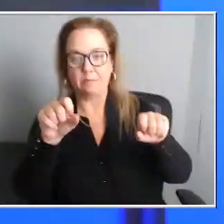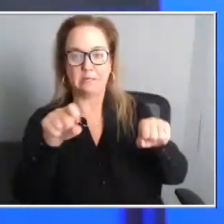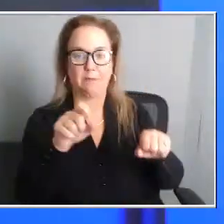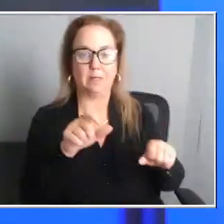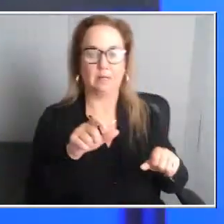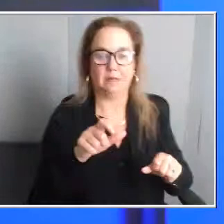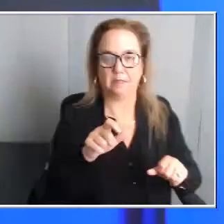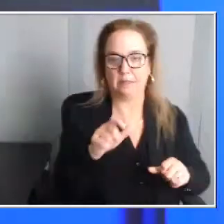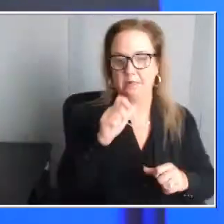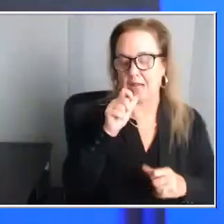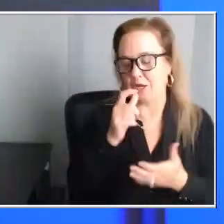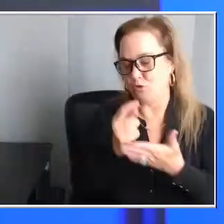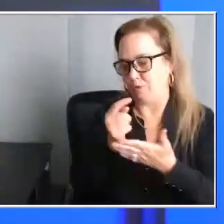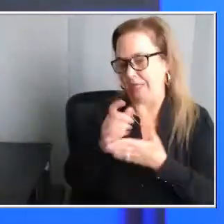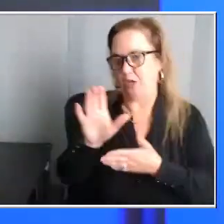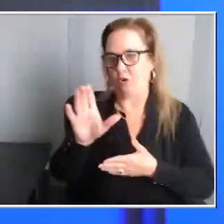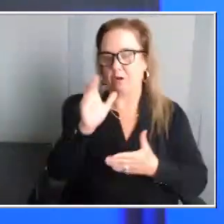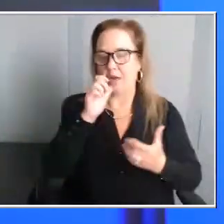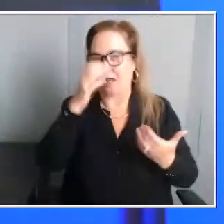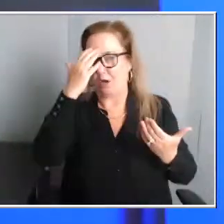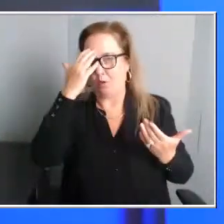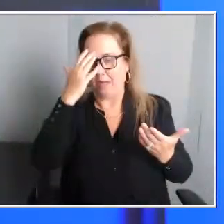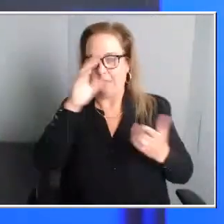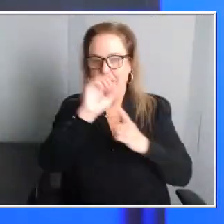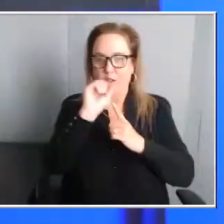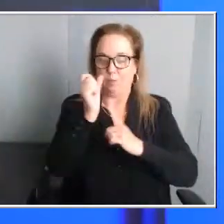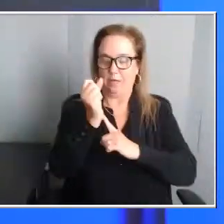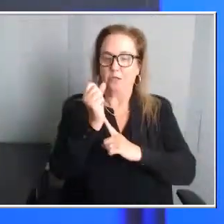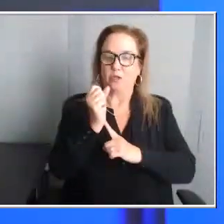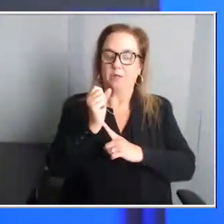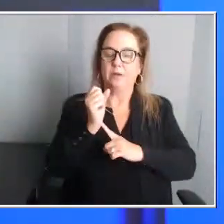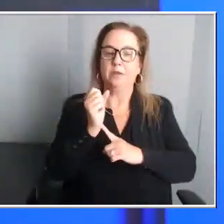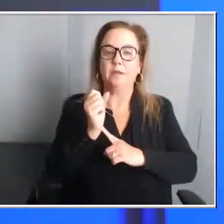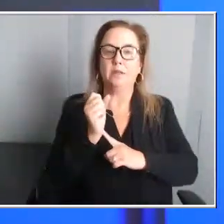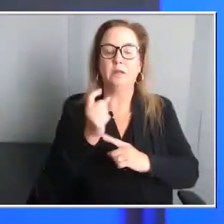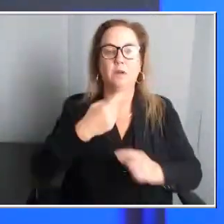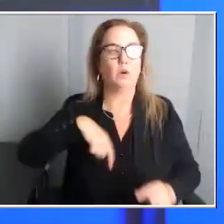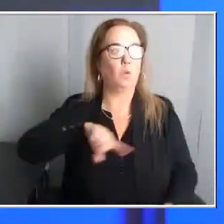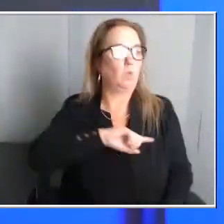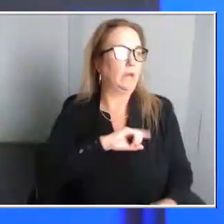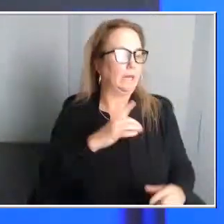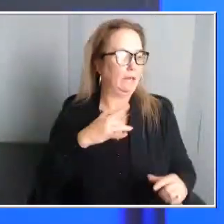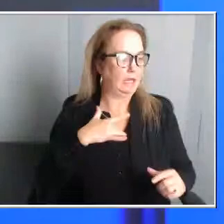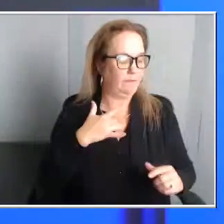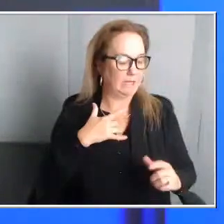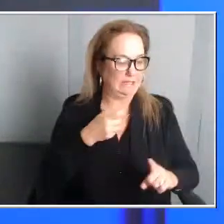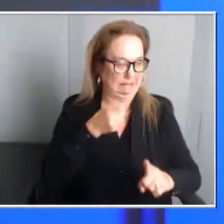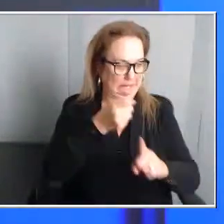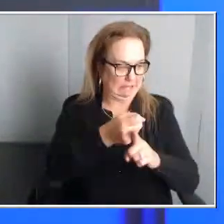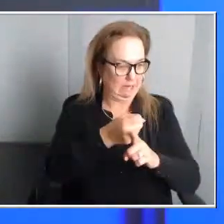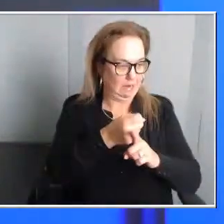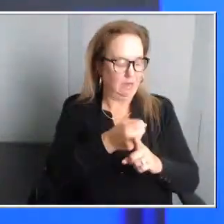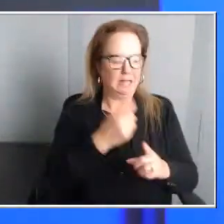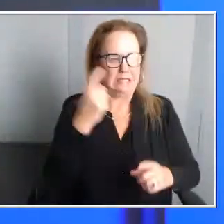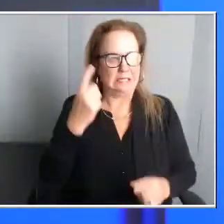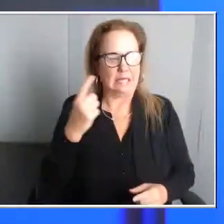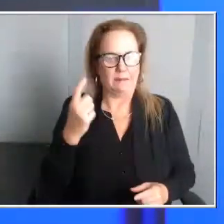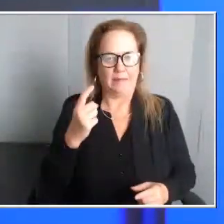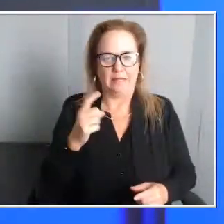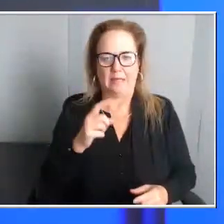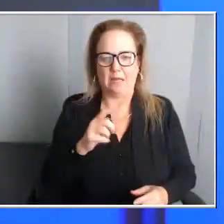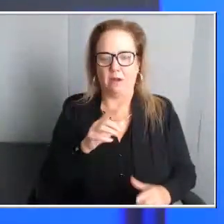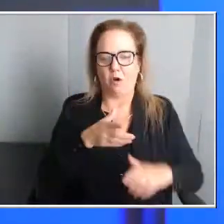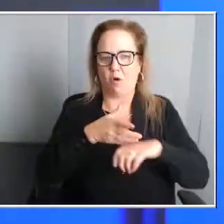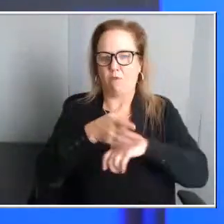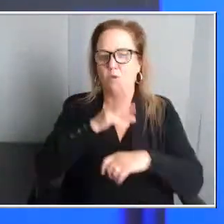not knowing all the details of the situation, if it's provoked by something like that,